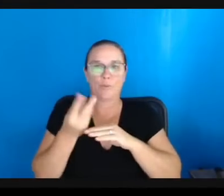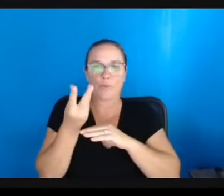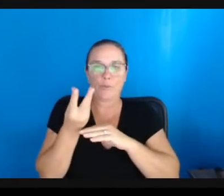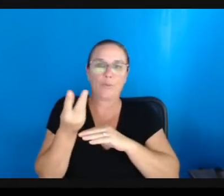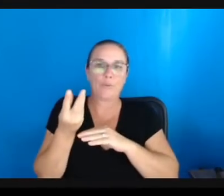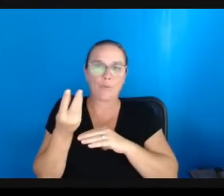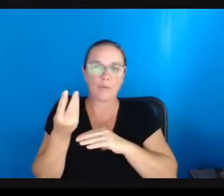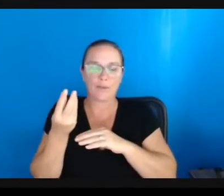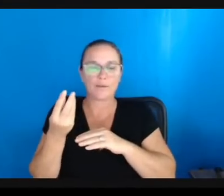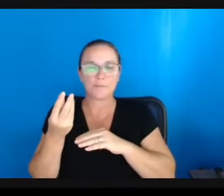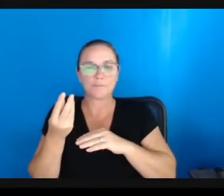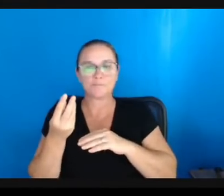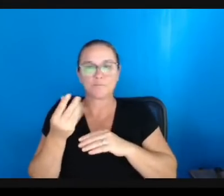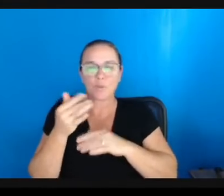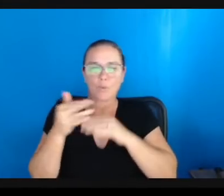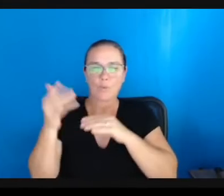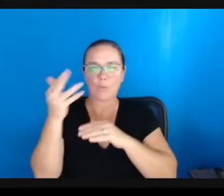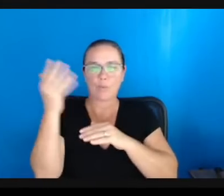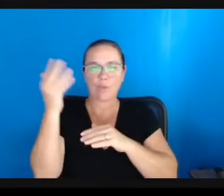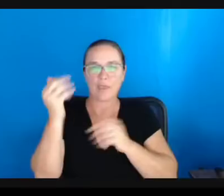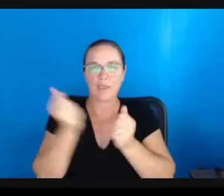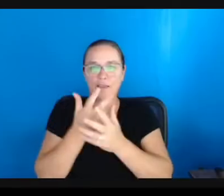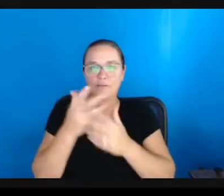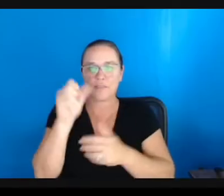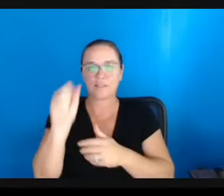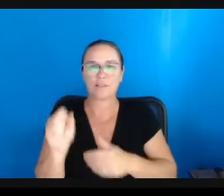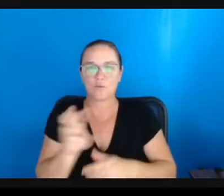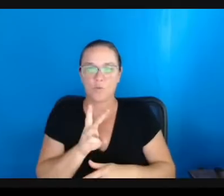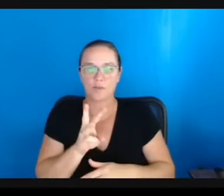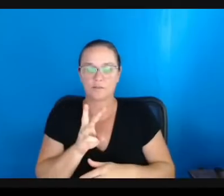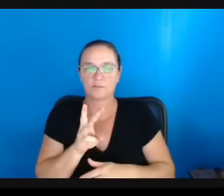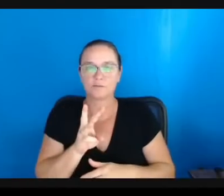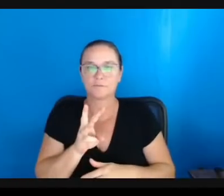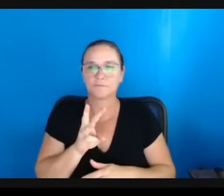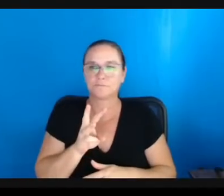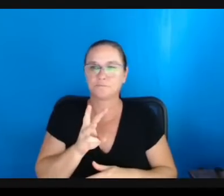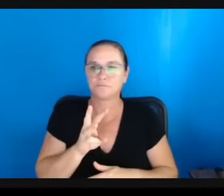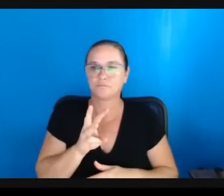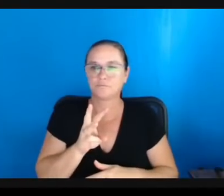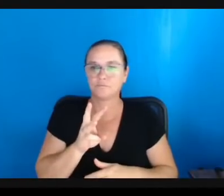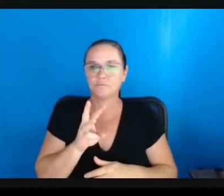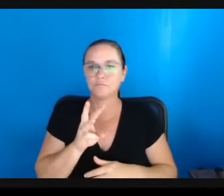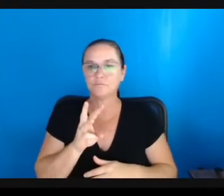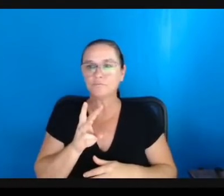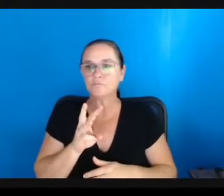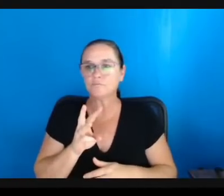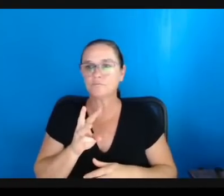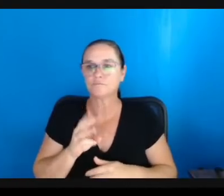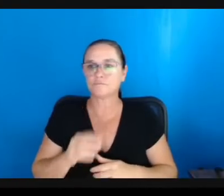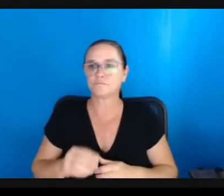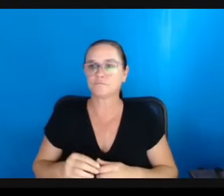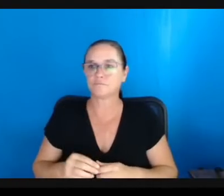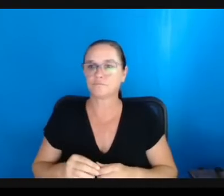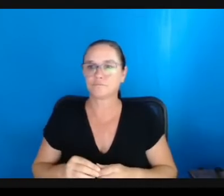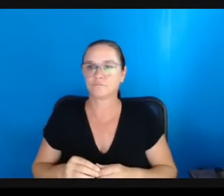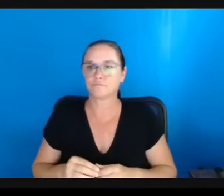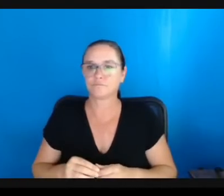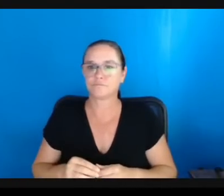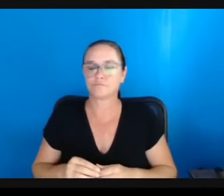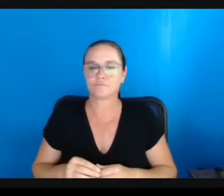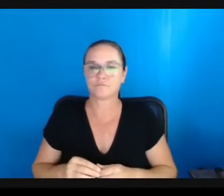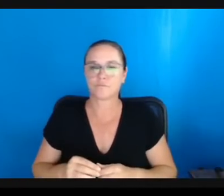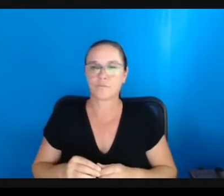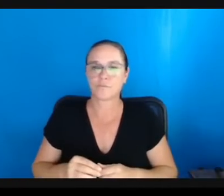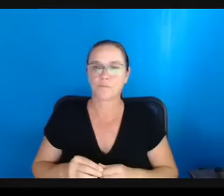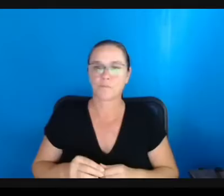out. Everything's blowing southwest with the trade winds. And then first, we don't have very high concentrations in any of these captures. Here in a